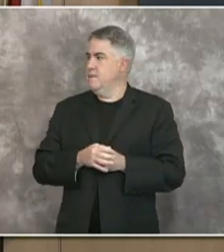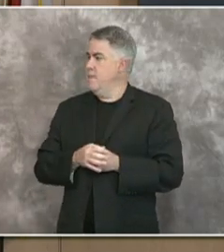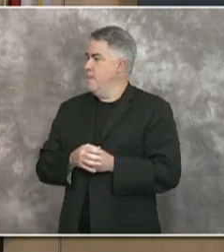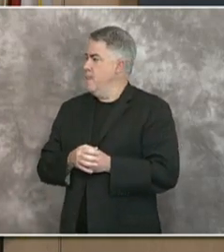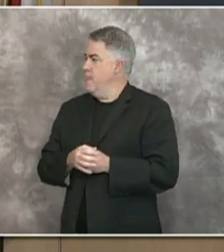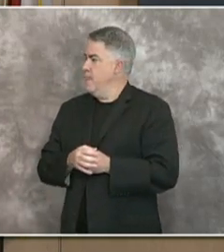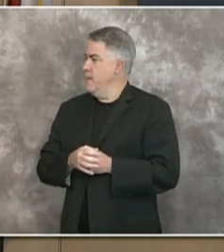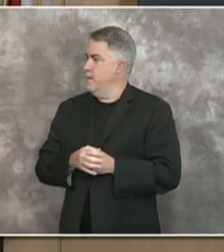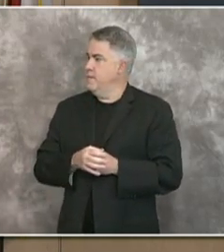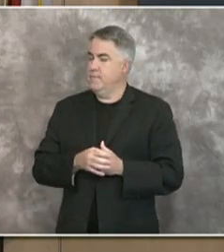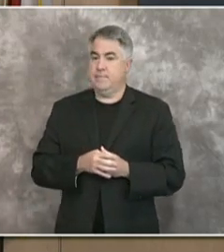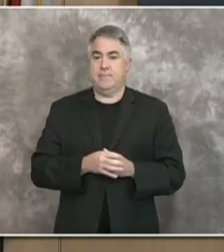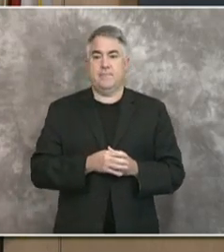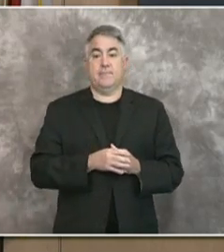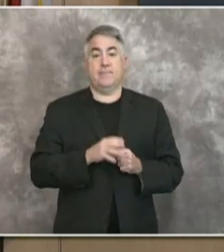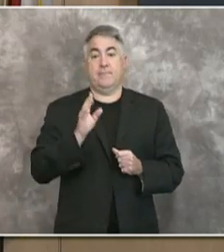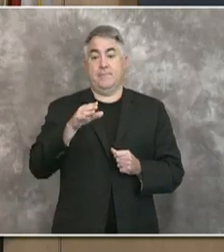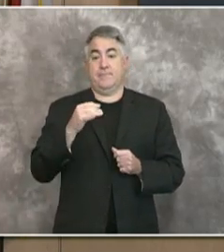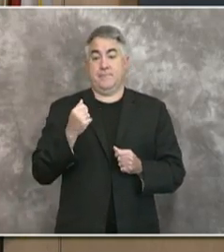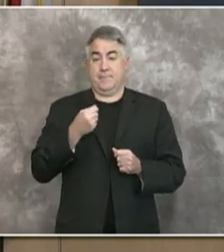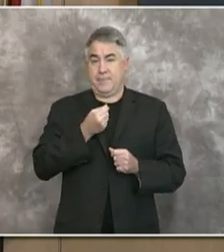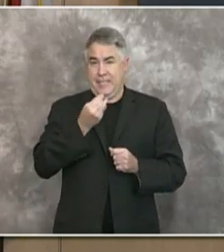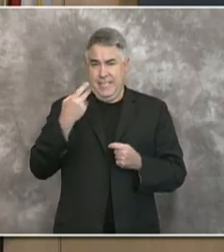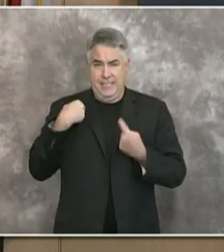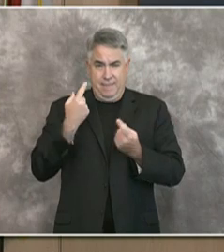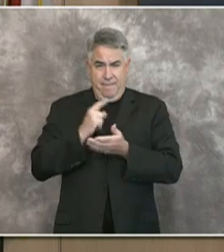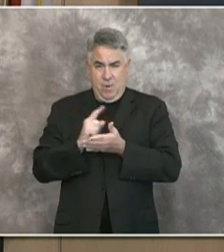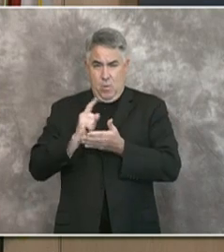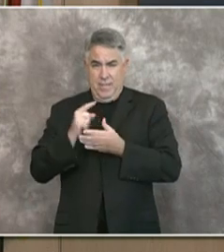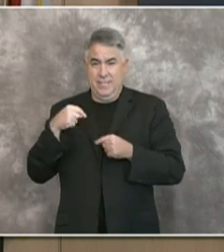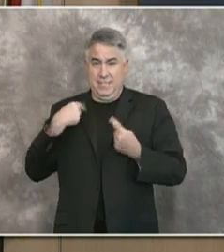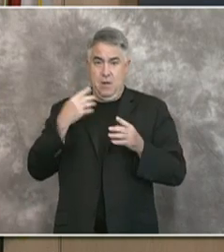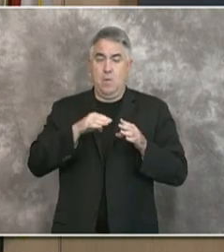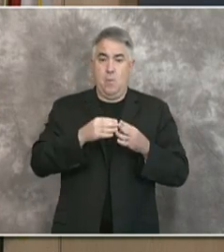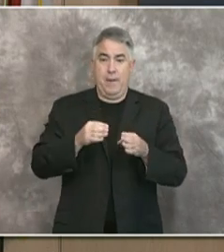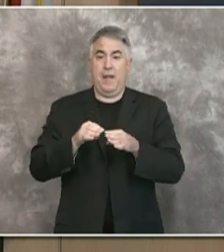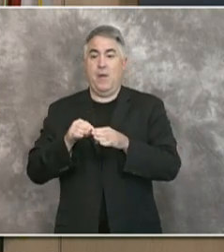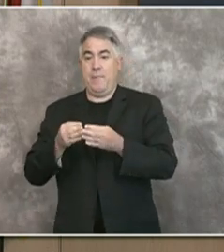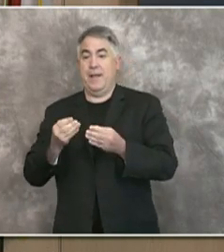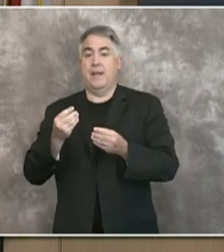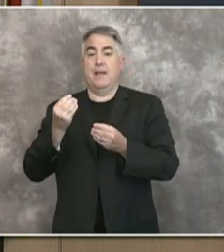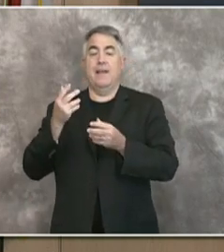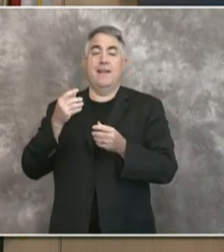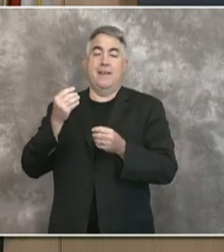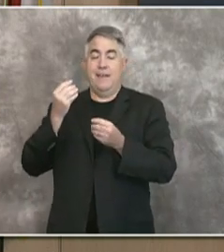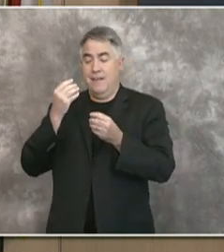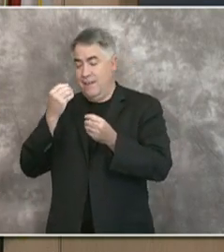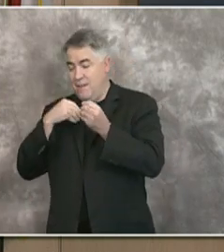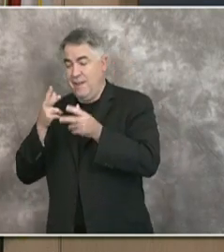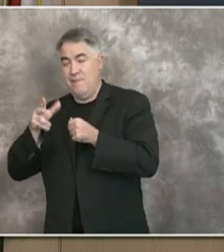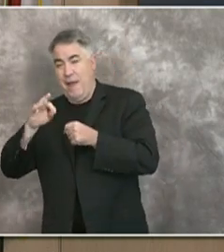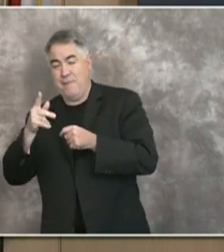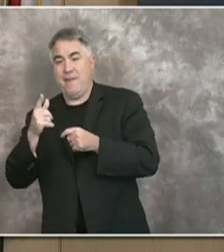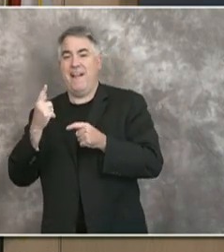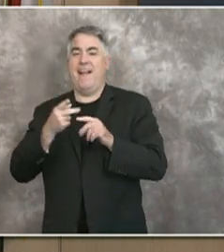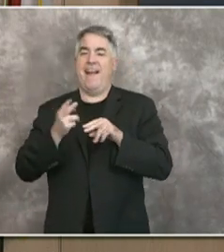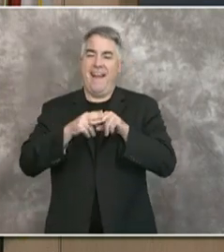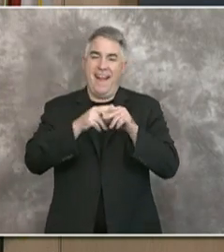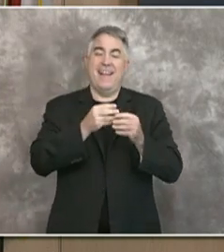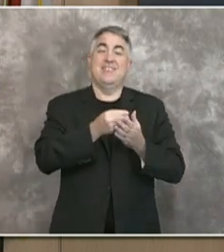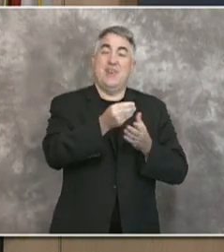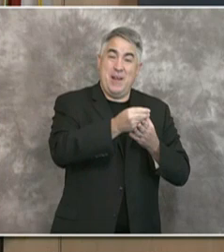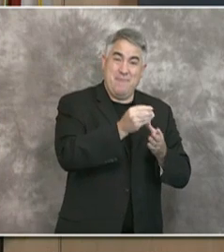been loosening restrictions, allowing us to dine in, to shop in stores, and to enjoy the outdoors